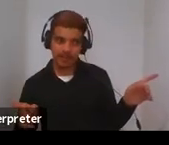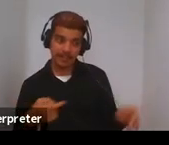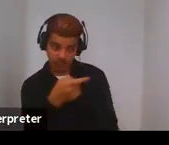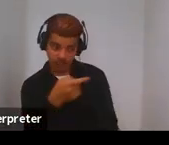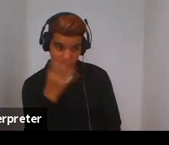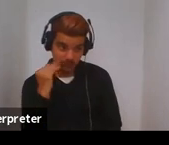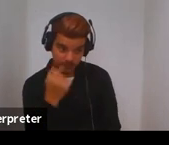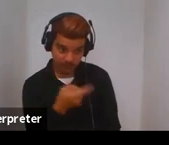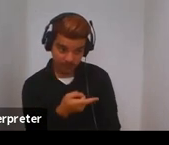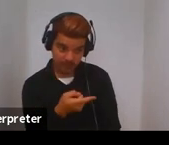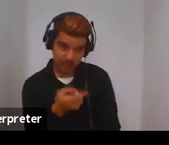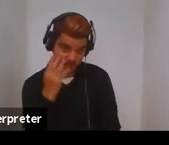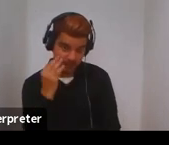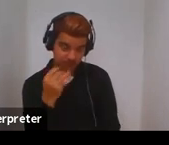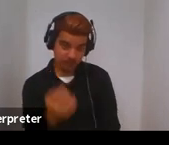this?